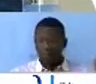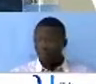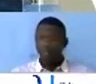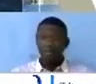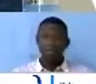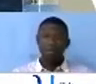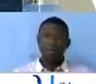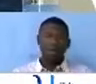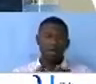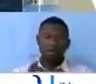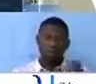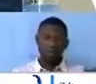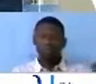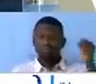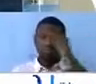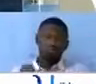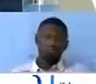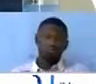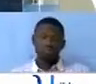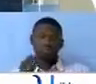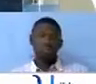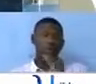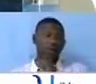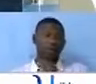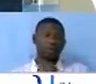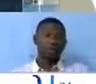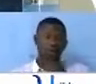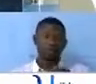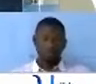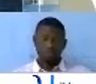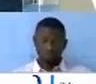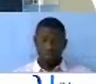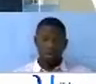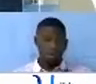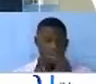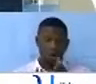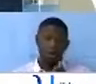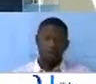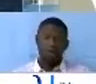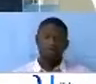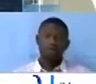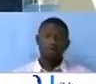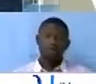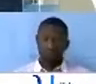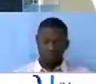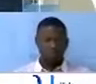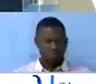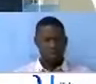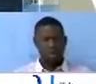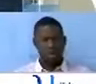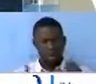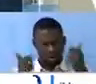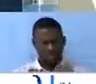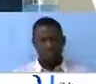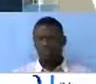are brought back and they will confess. That was the system.